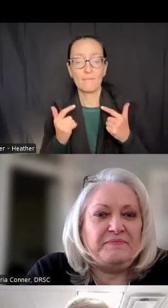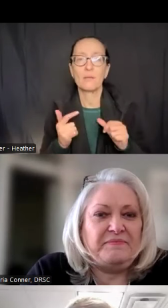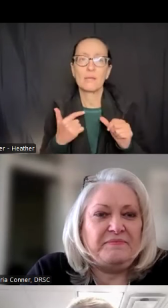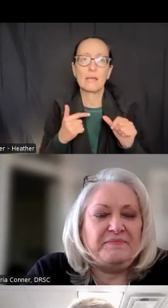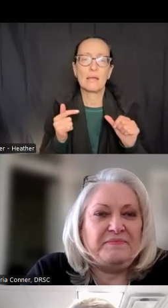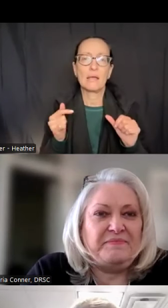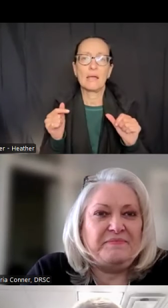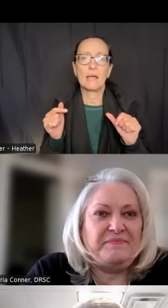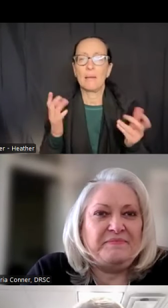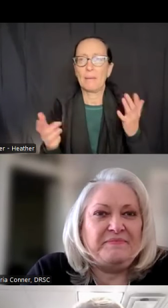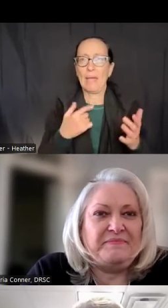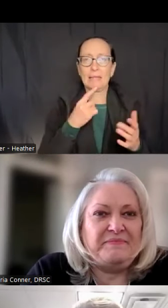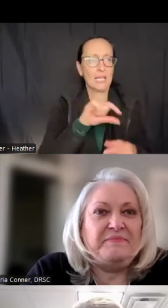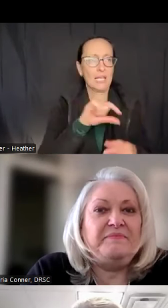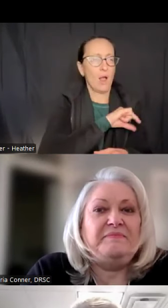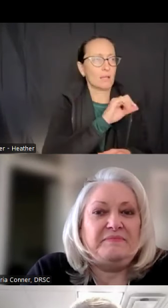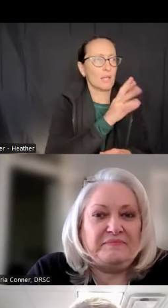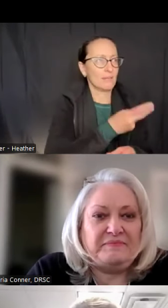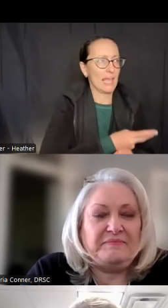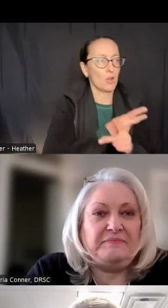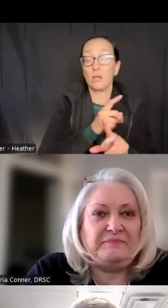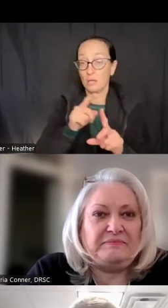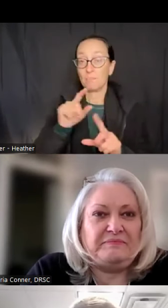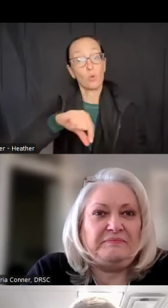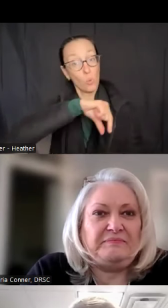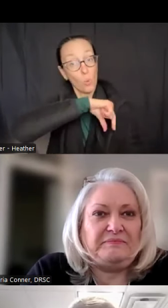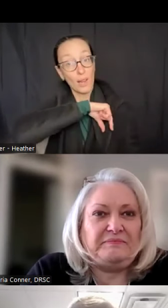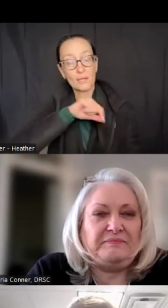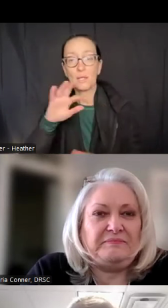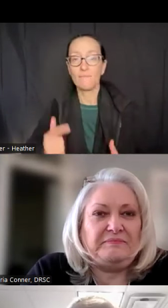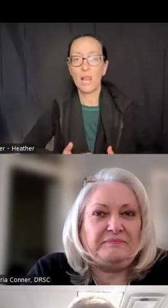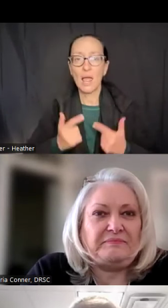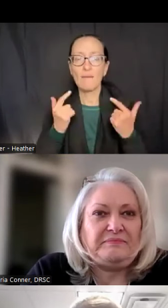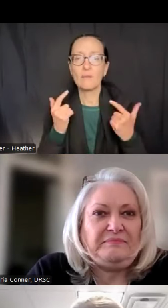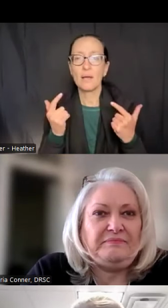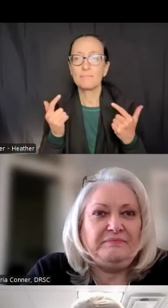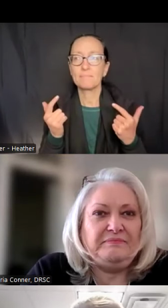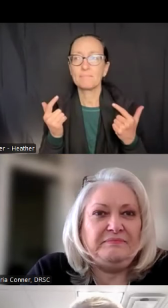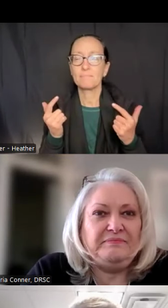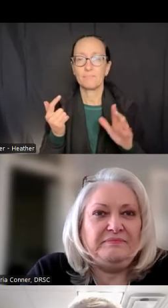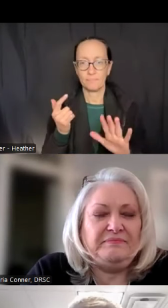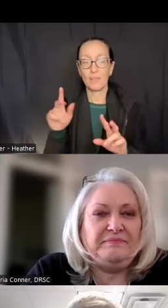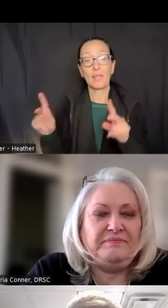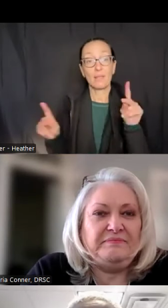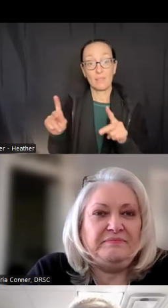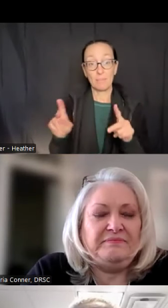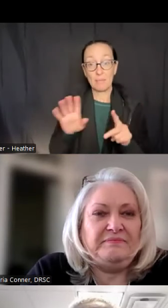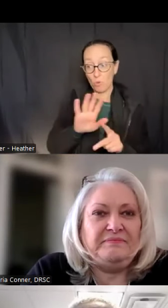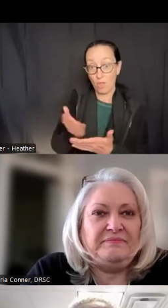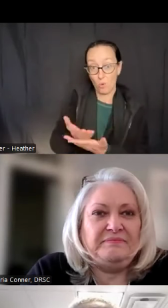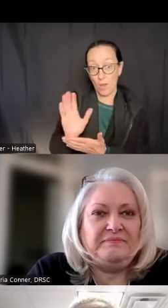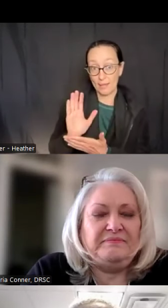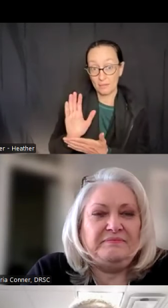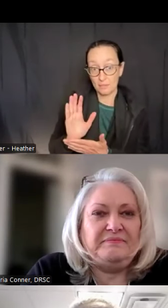I just said quality of care, but when we're looking at quality of life, when we're looking at the rights of those residents, because